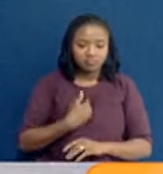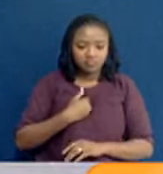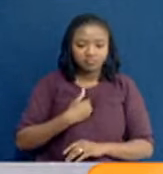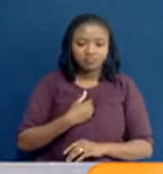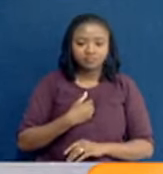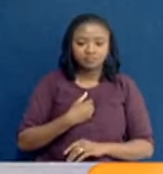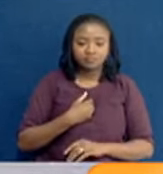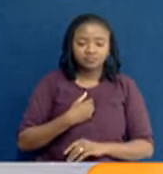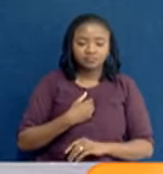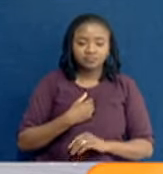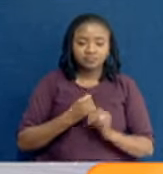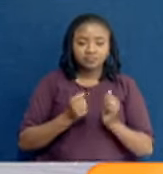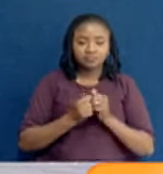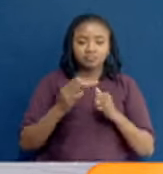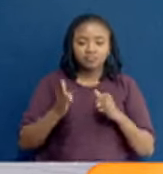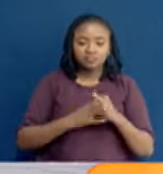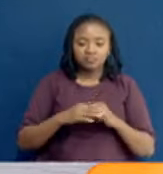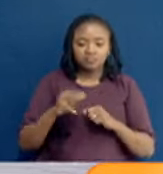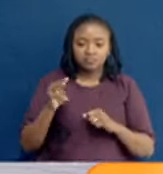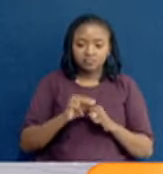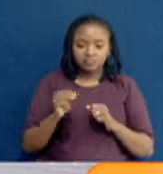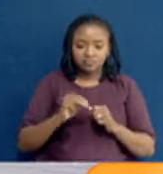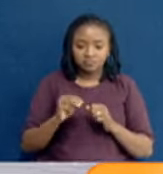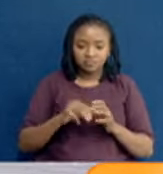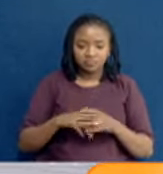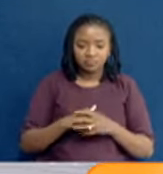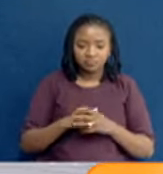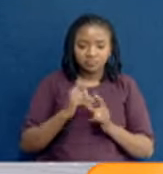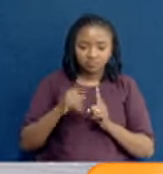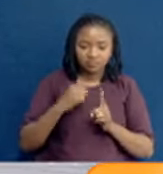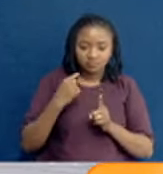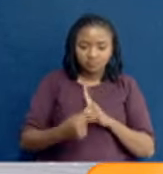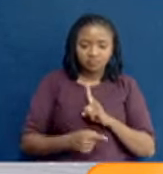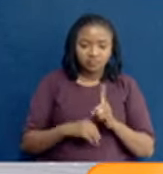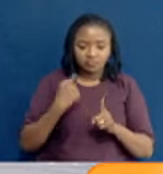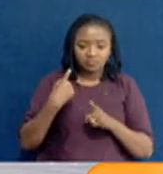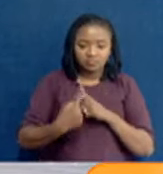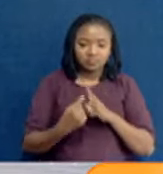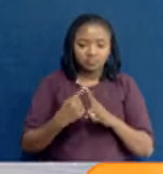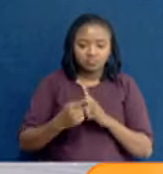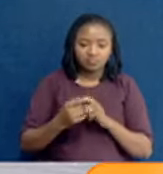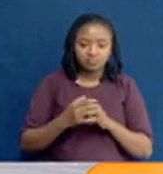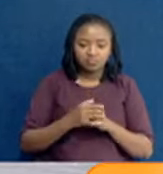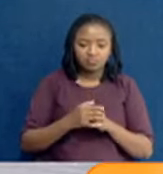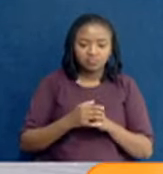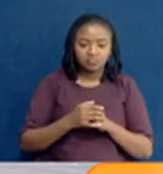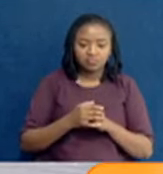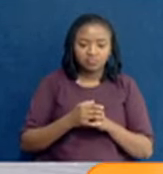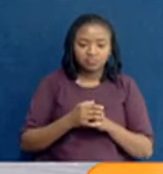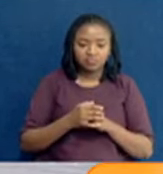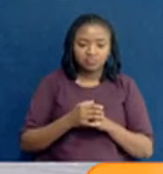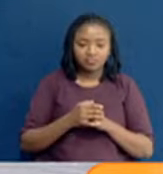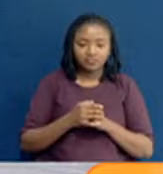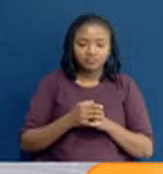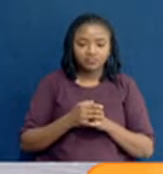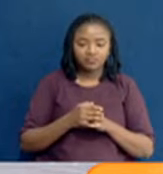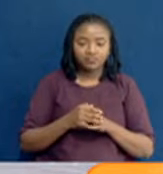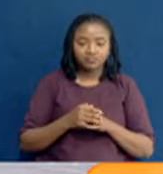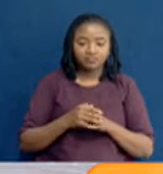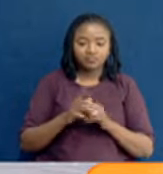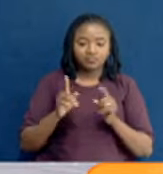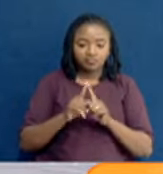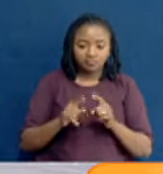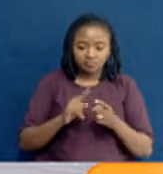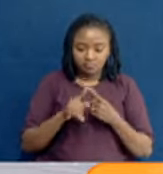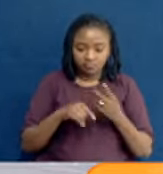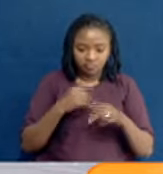we had gotten about 19 million a year from the extractions from the red carbons. Then we